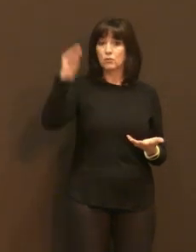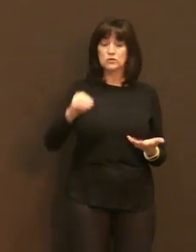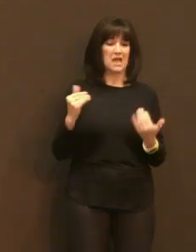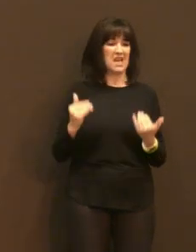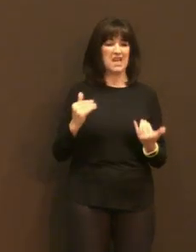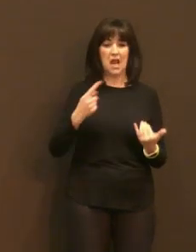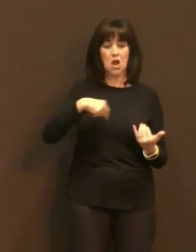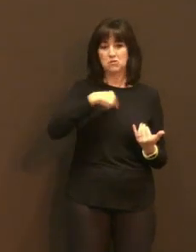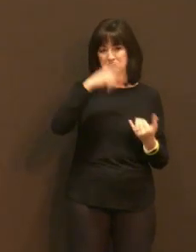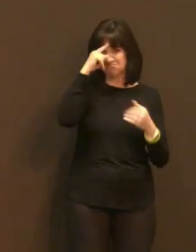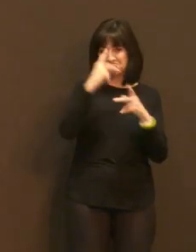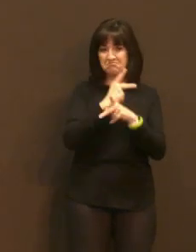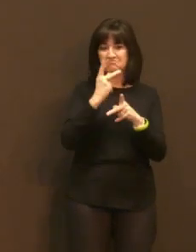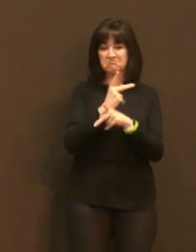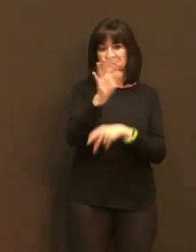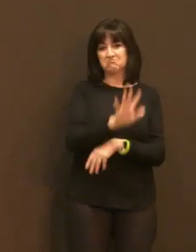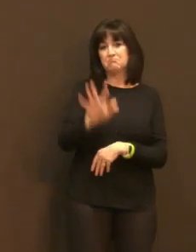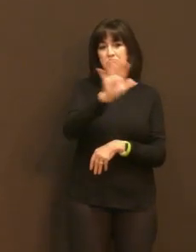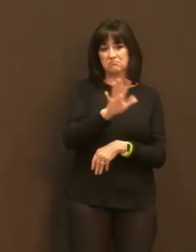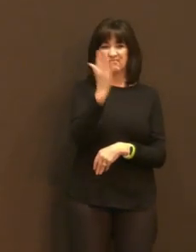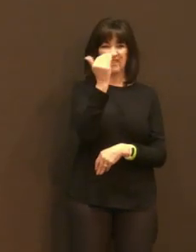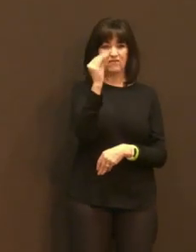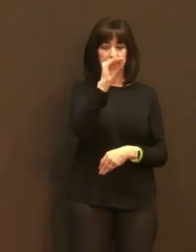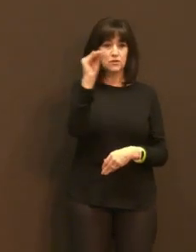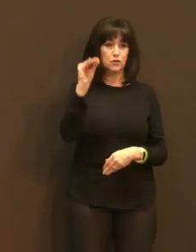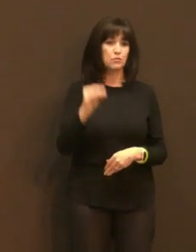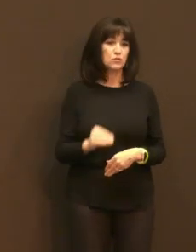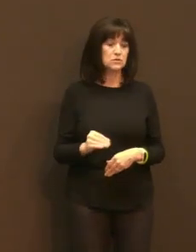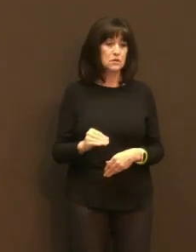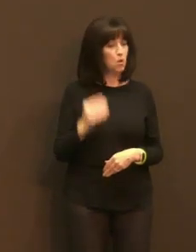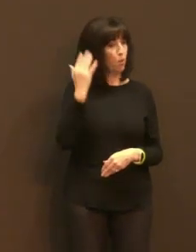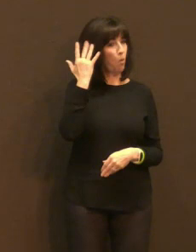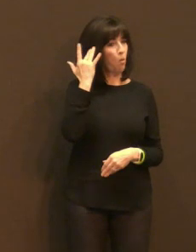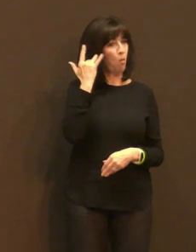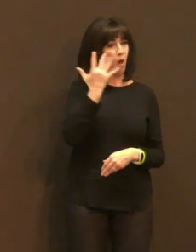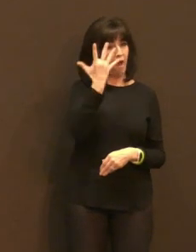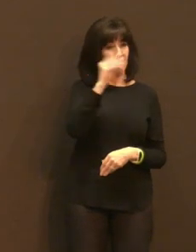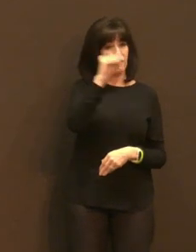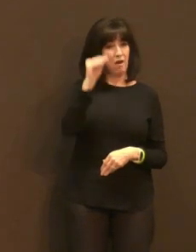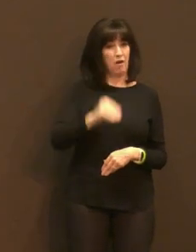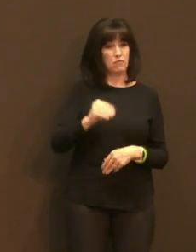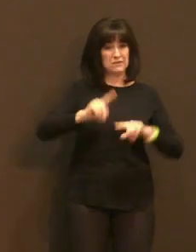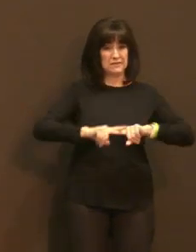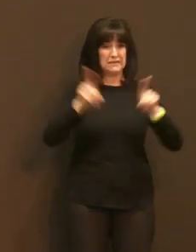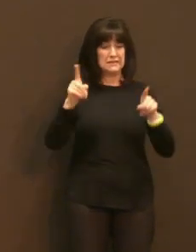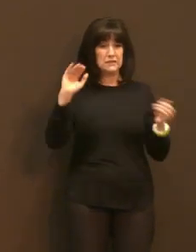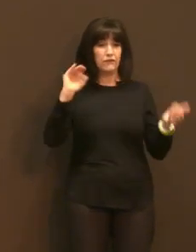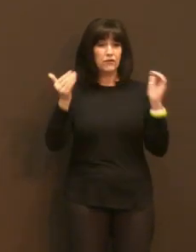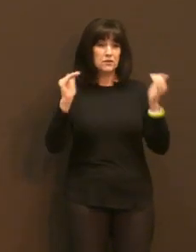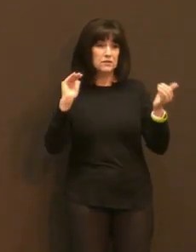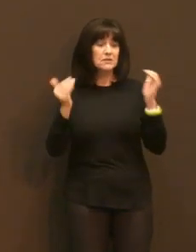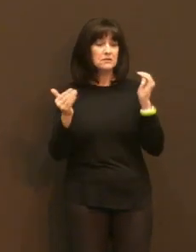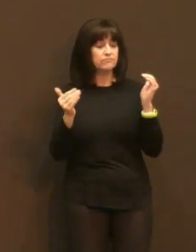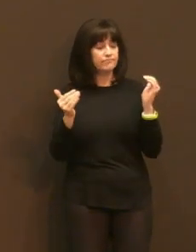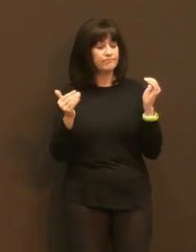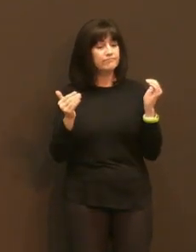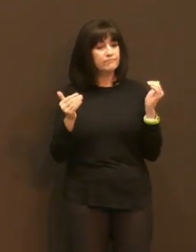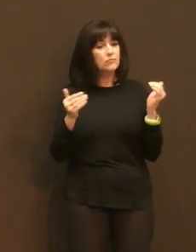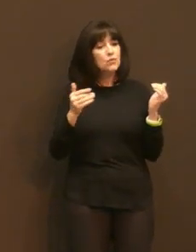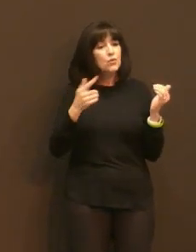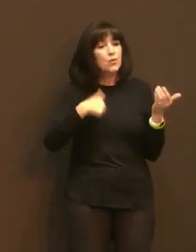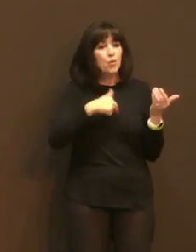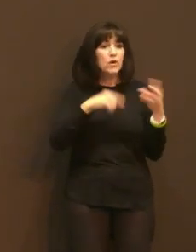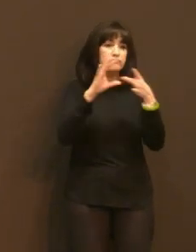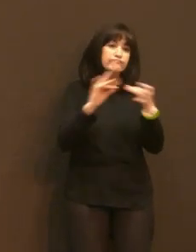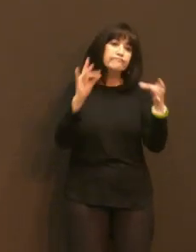And what that points to, I think, is some success we're having in what everybody was calling flattening the curve. You can